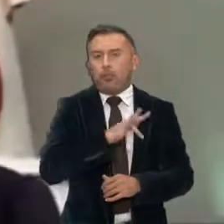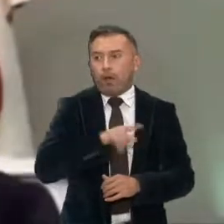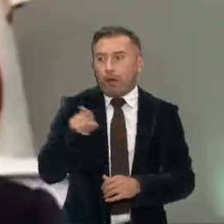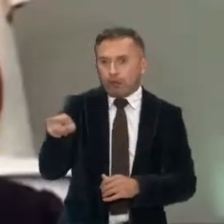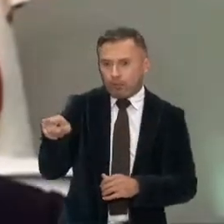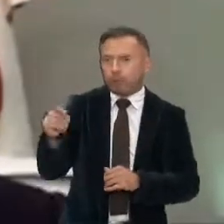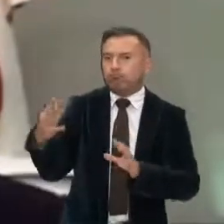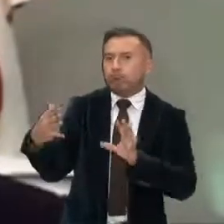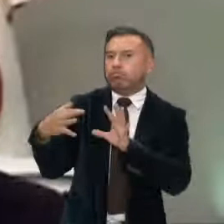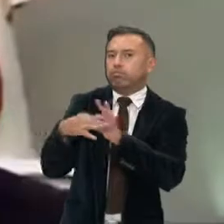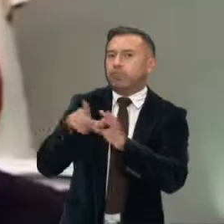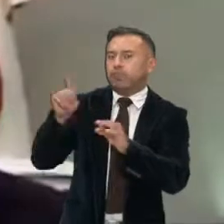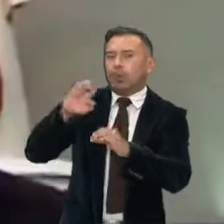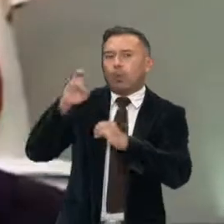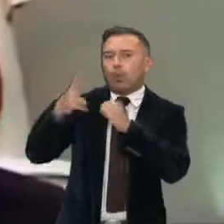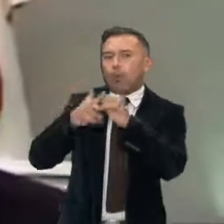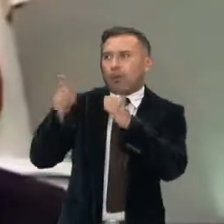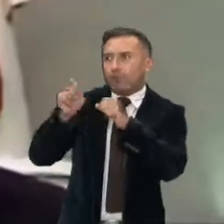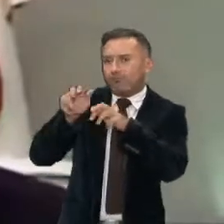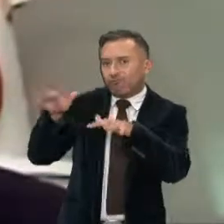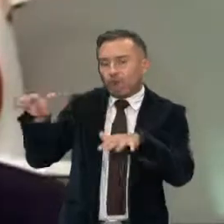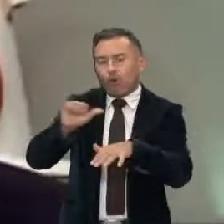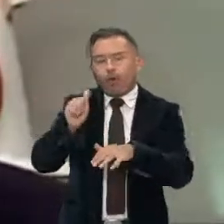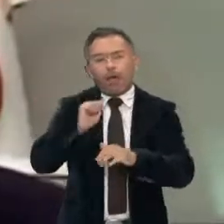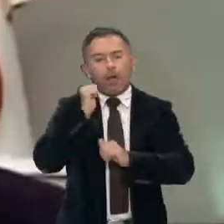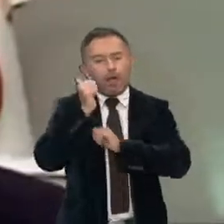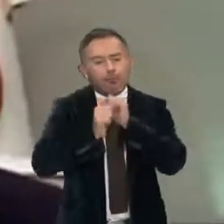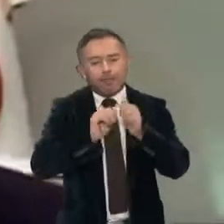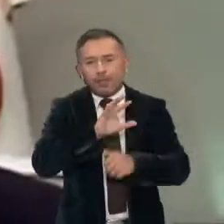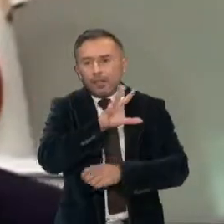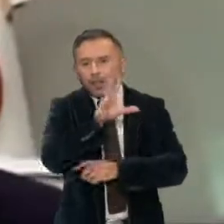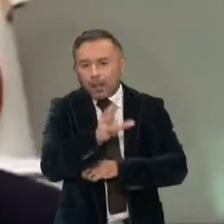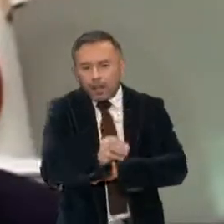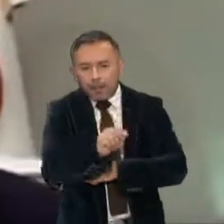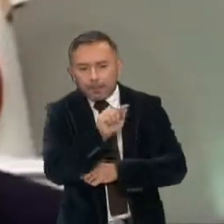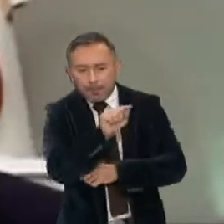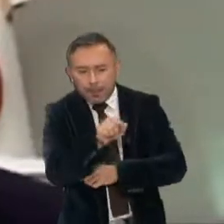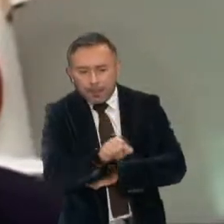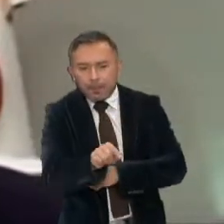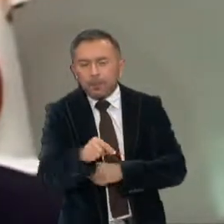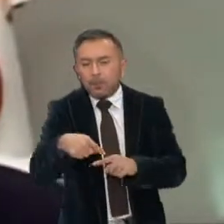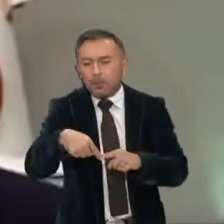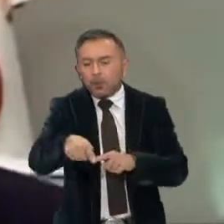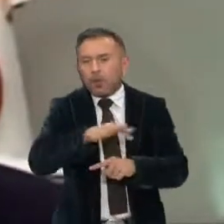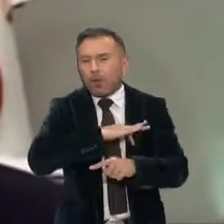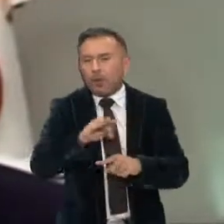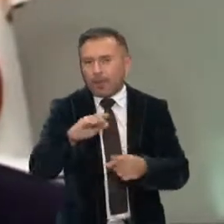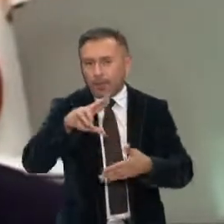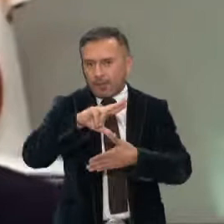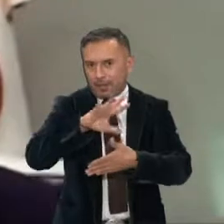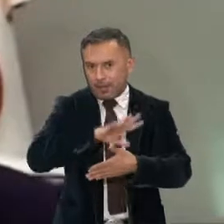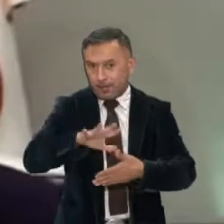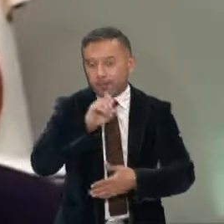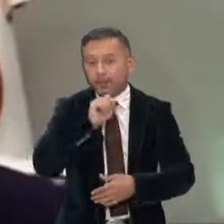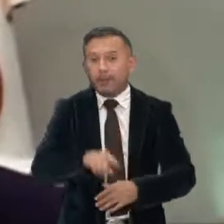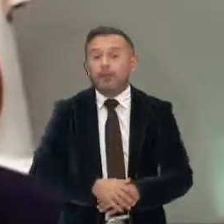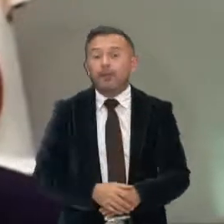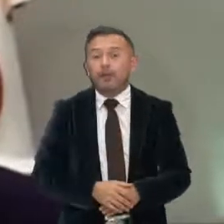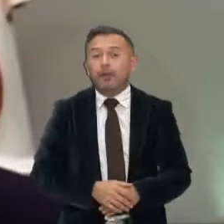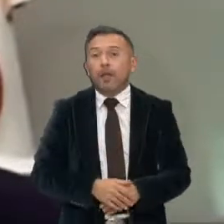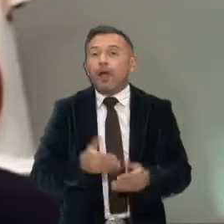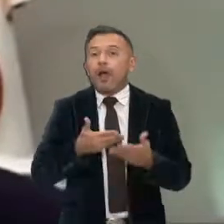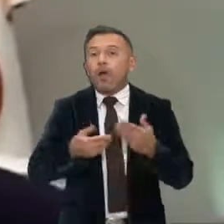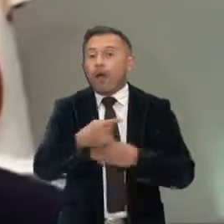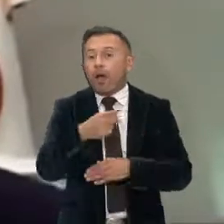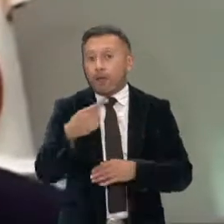laying some bridges so that our voice gets to Europe and some countries of Africa, and to bring them to Latin